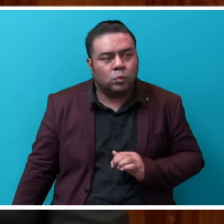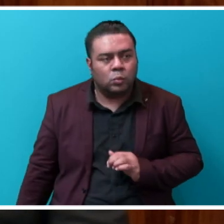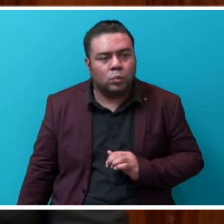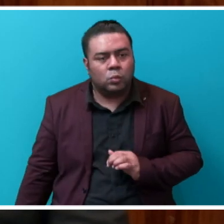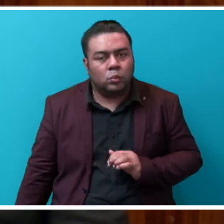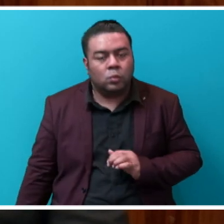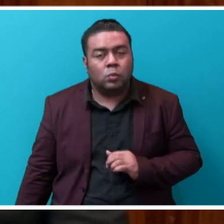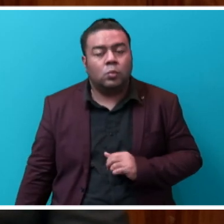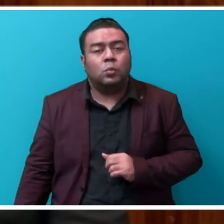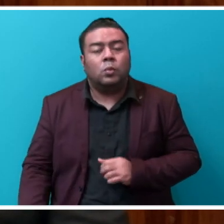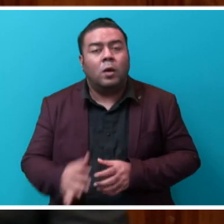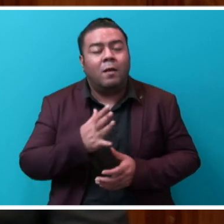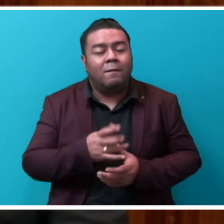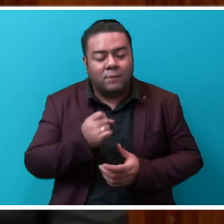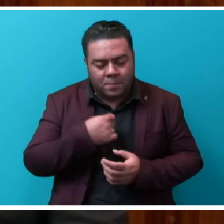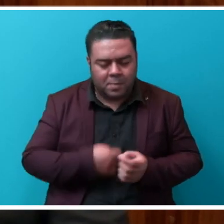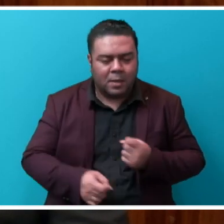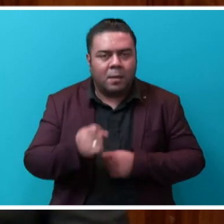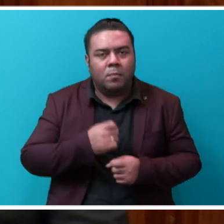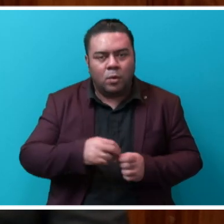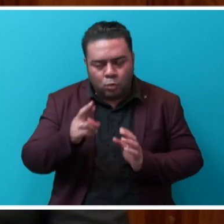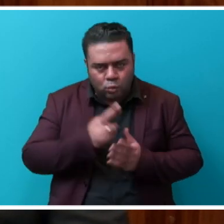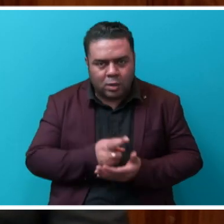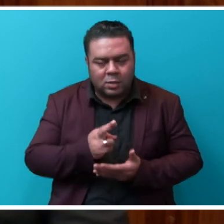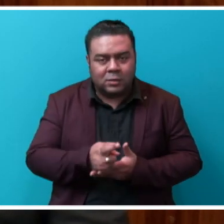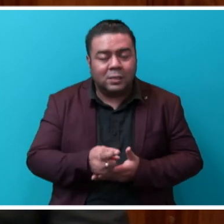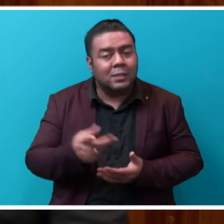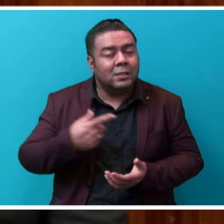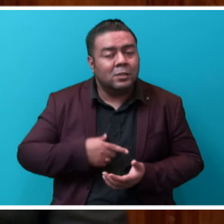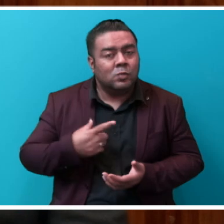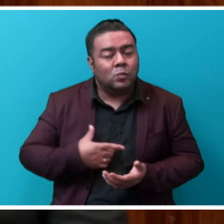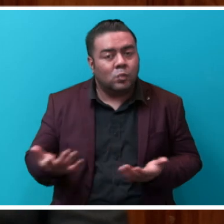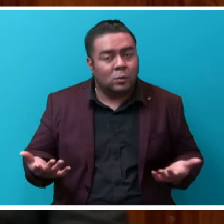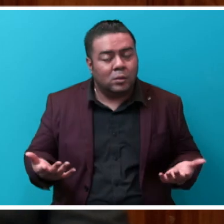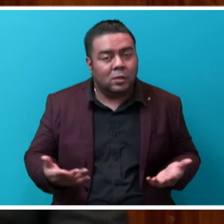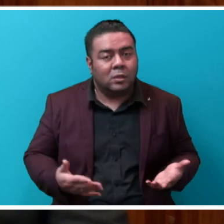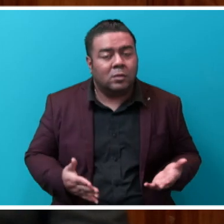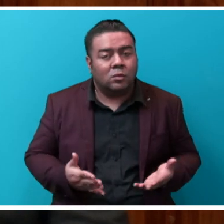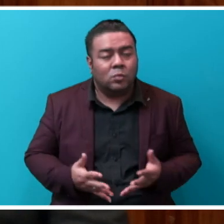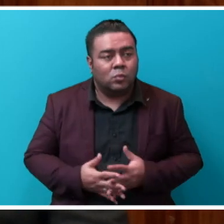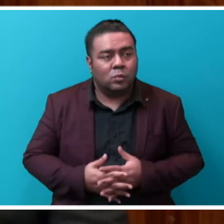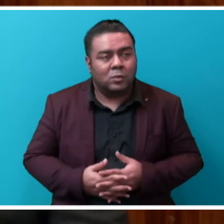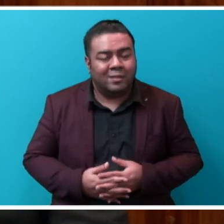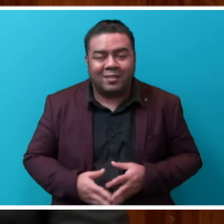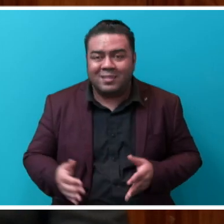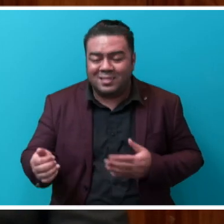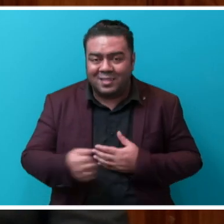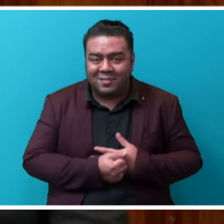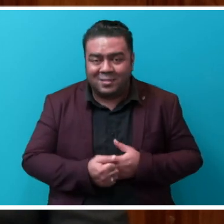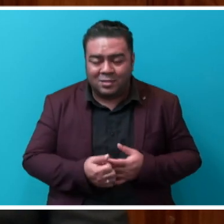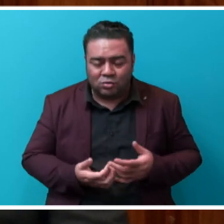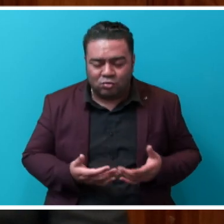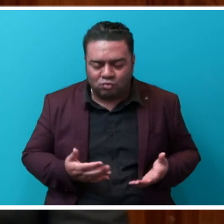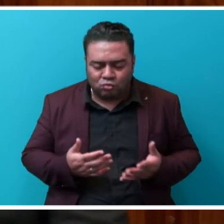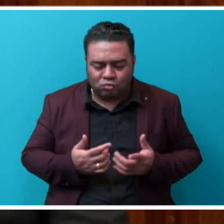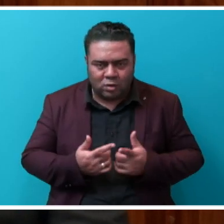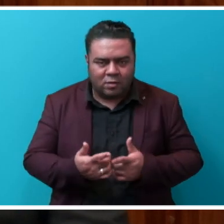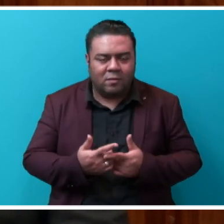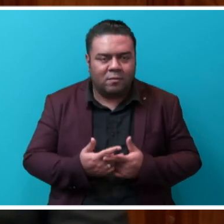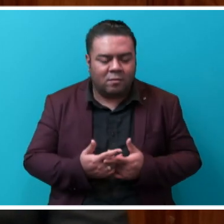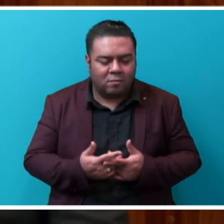aspirations into reality. This is where the US-Fiji Investment and Savings Drive comes in,